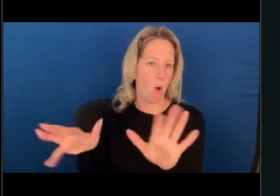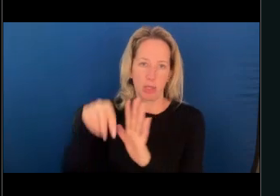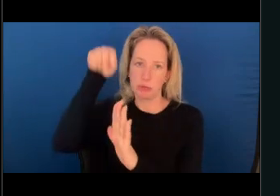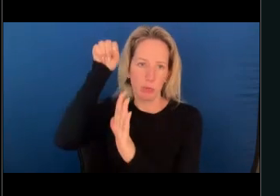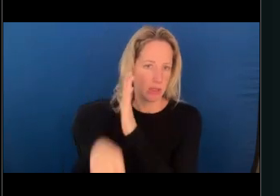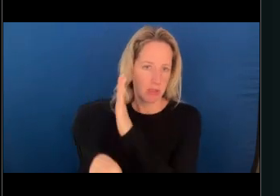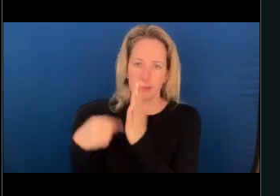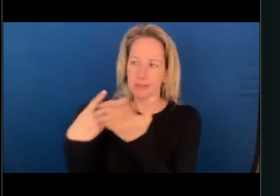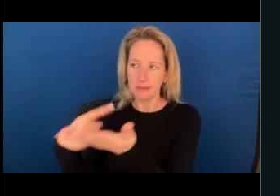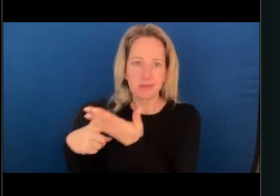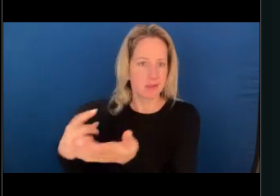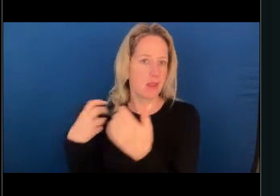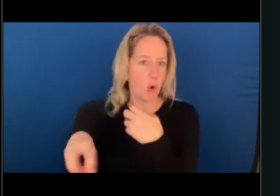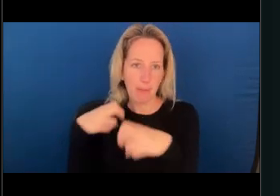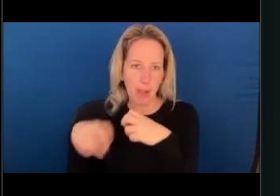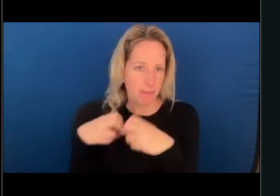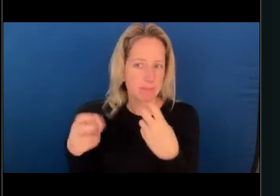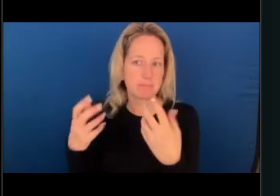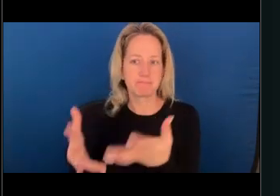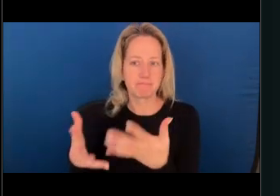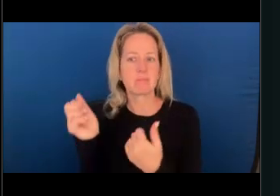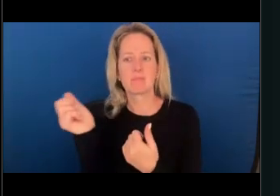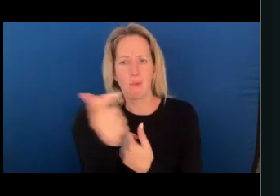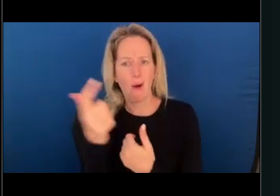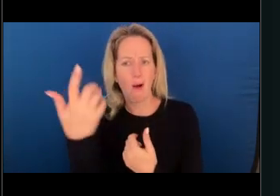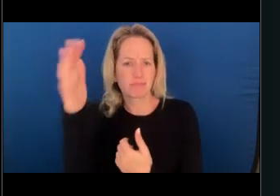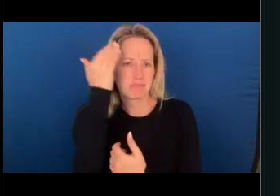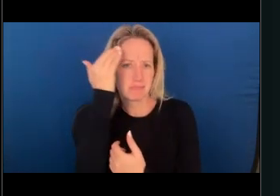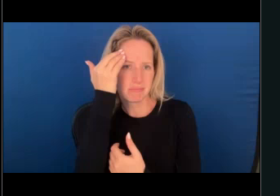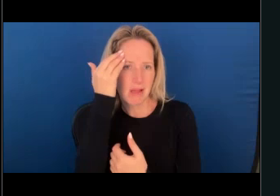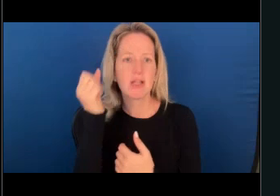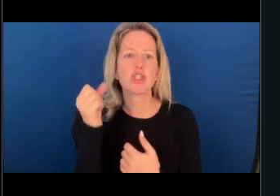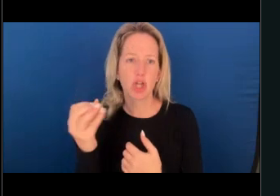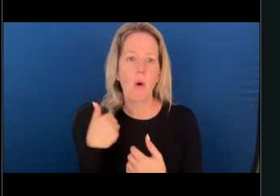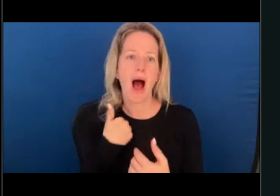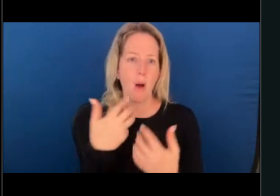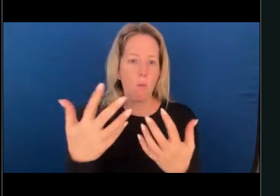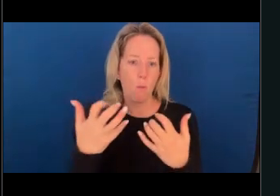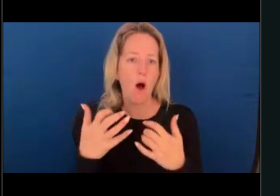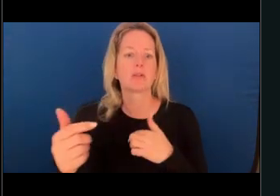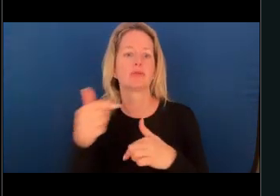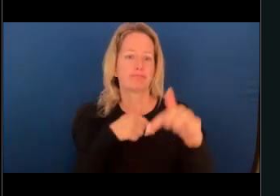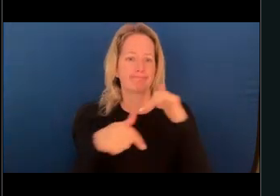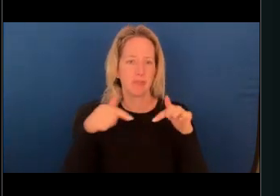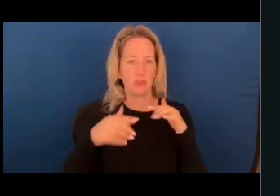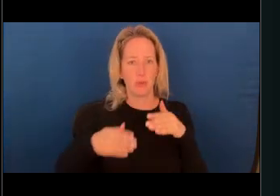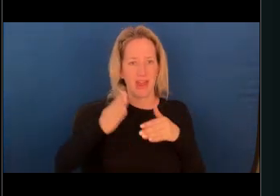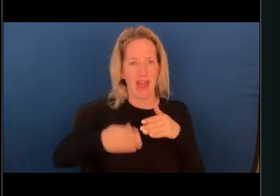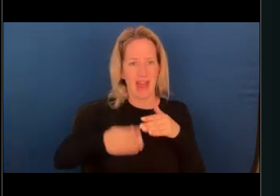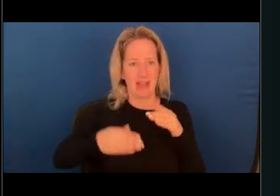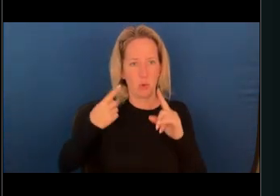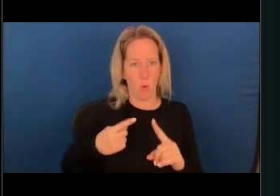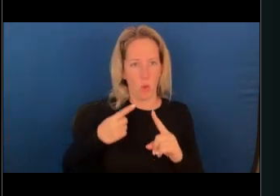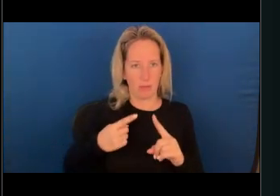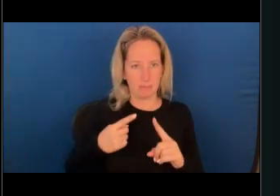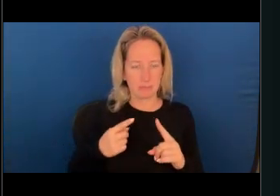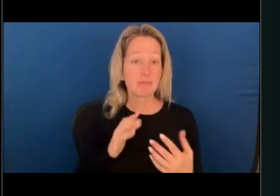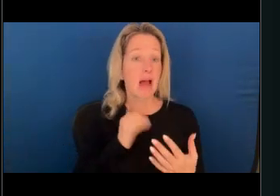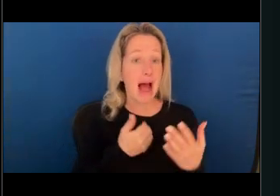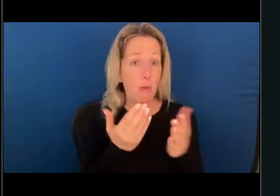the problems. I think you're aware of them. So I'm just going to jump actually straight to the end goals. And so really the motivation for